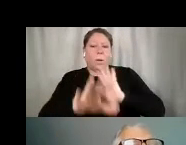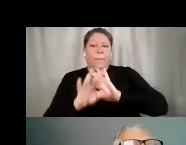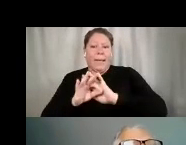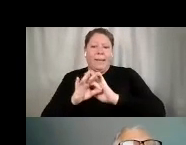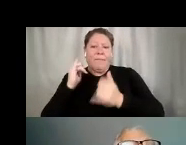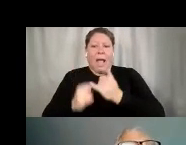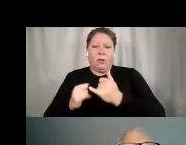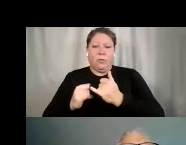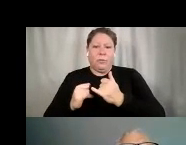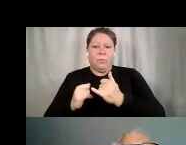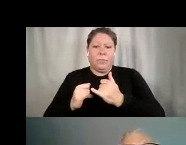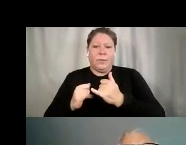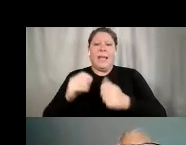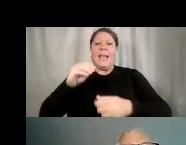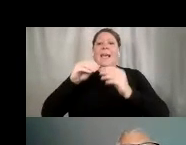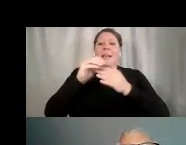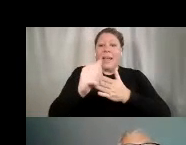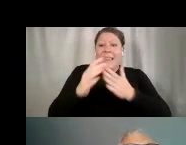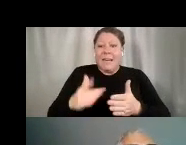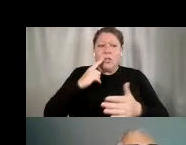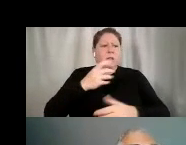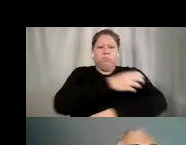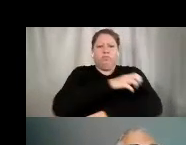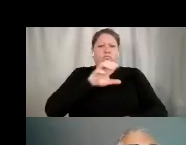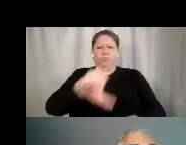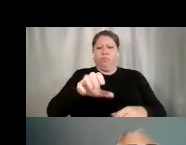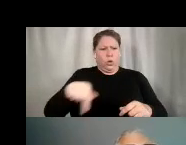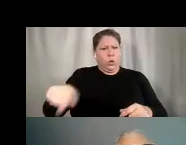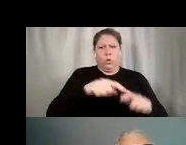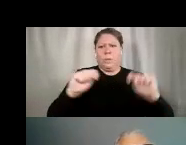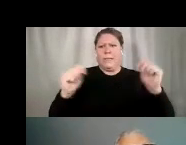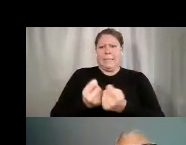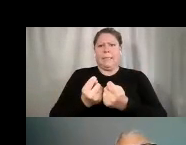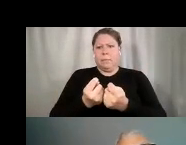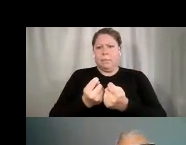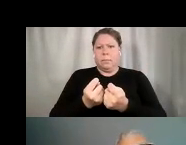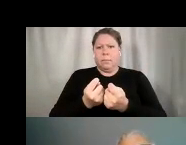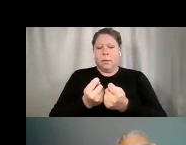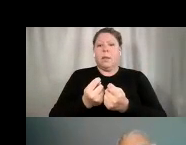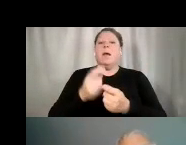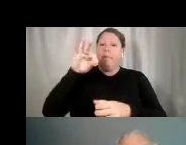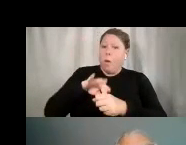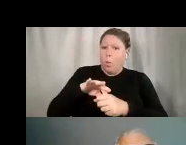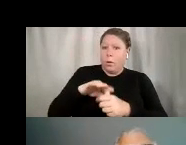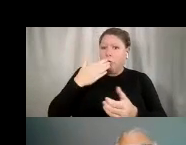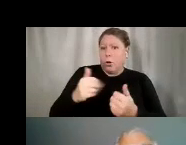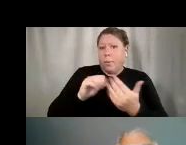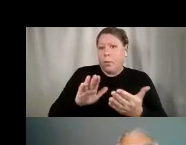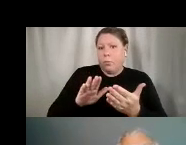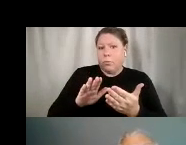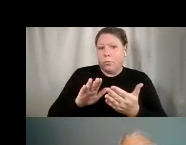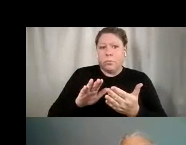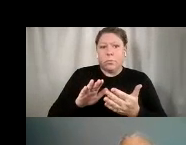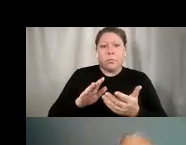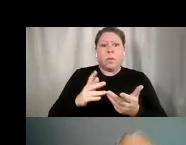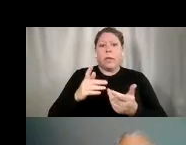the team and says, you get to make the decision, then voting is a good way to go. Now, we can do voting by having